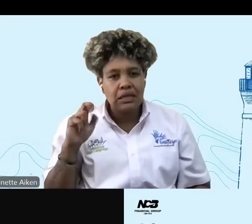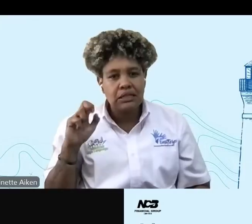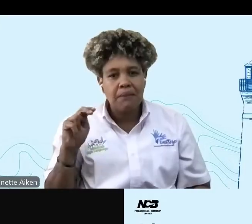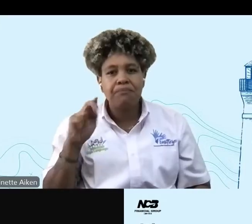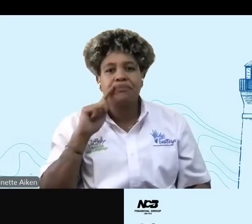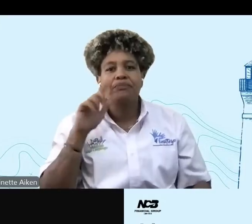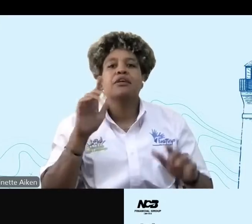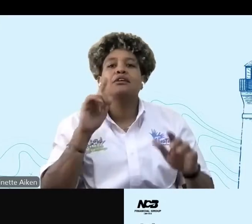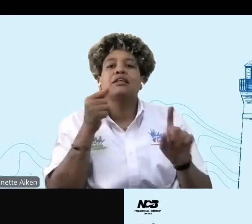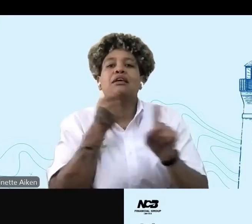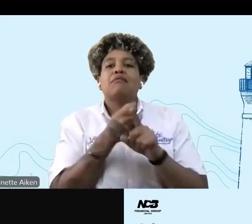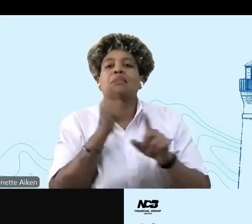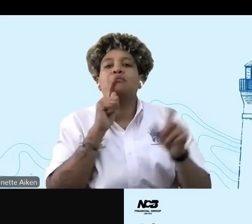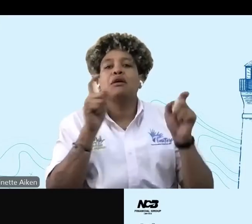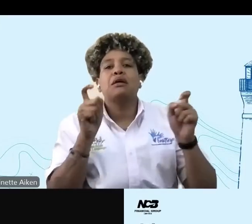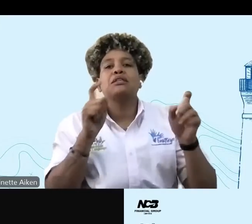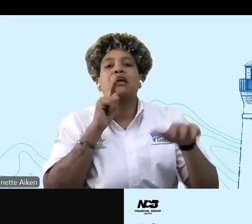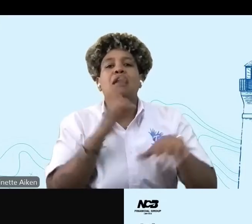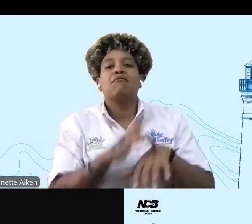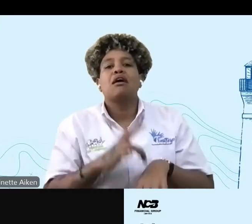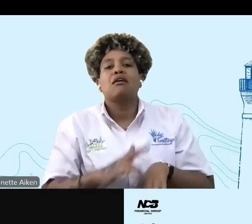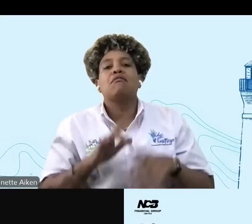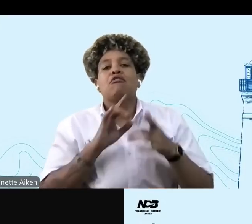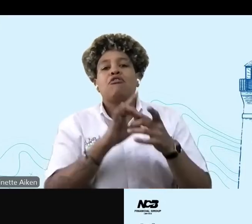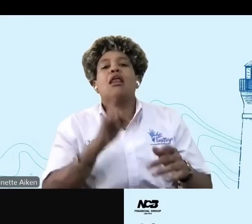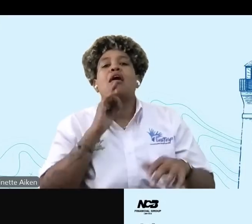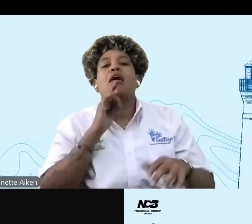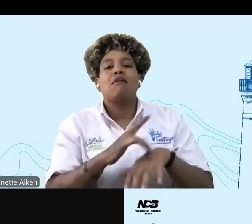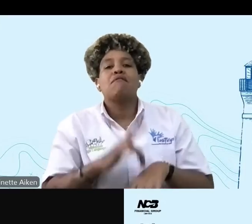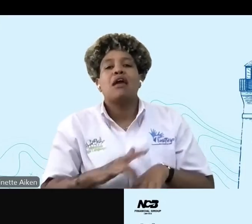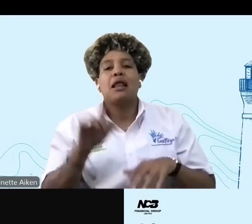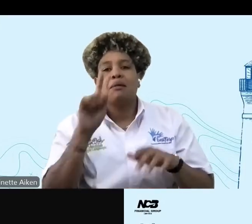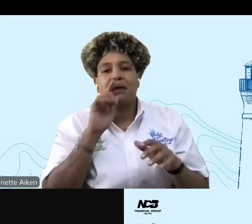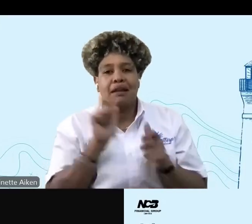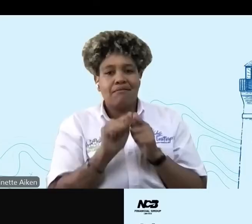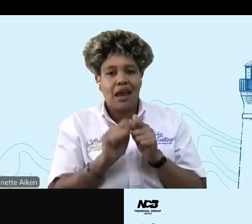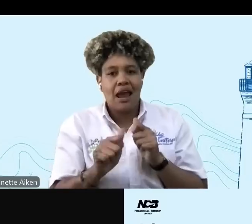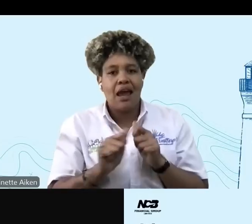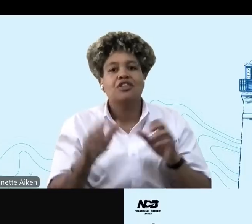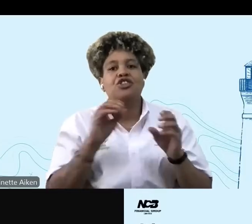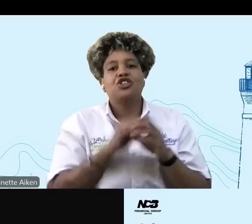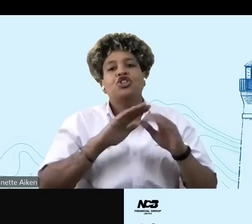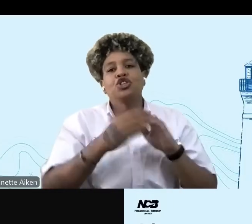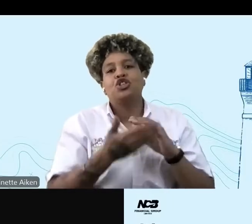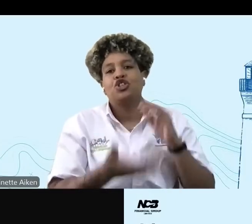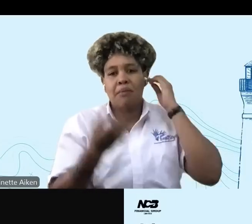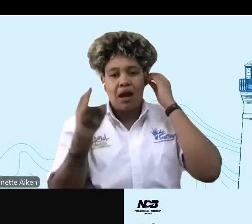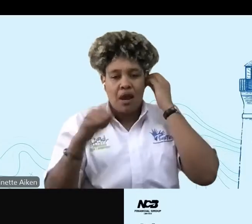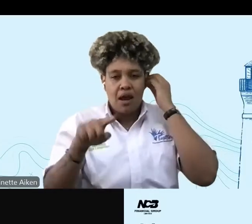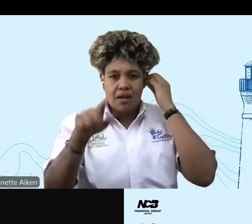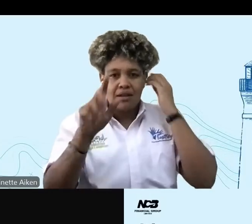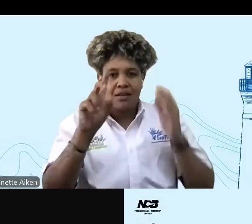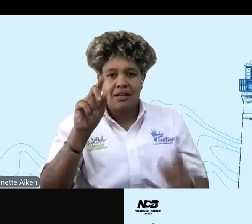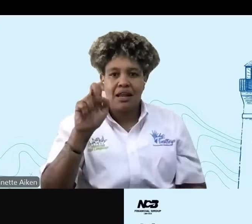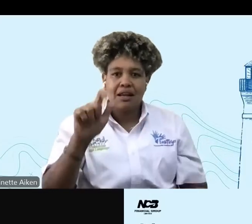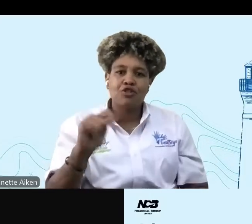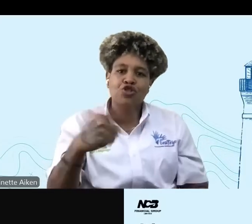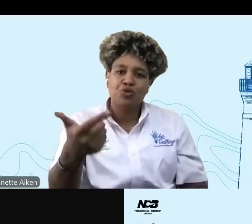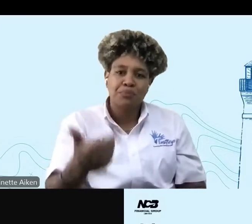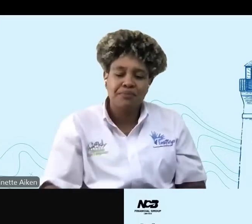and management also of availability of cash within Jamaica. But Daniel, you're now